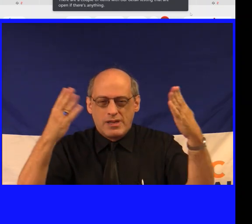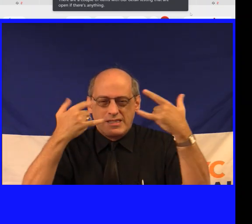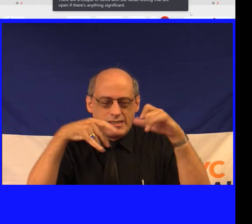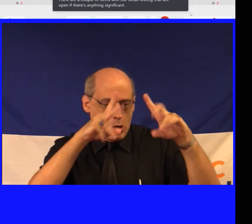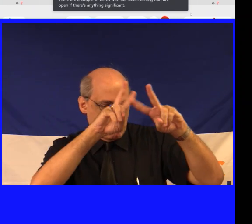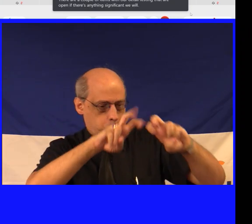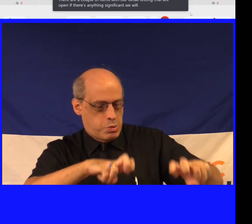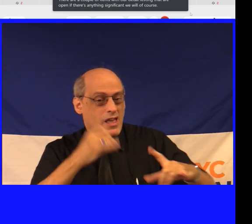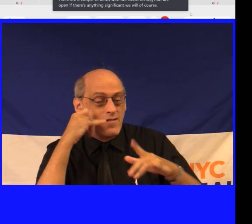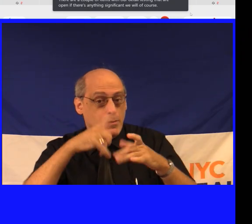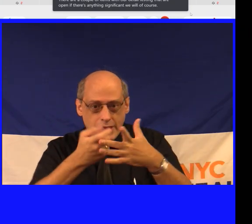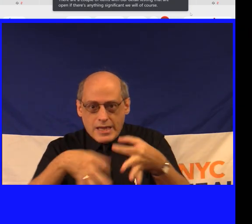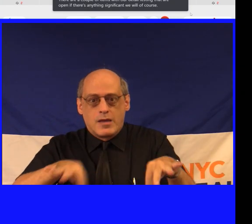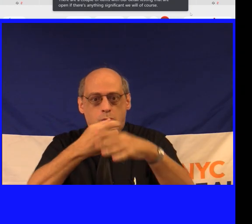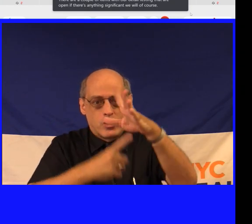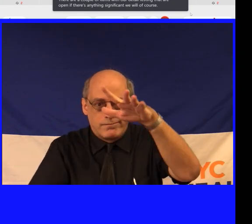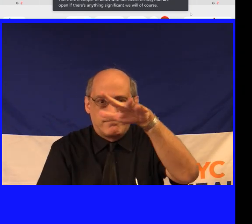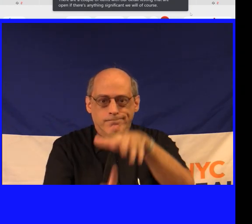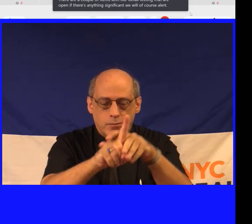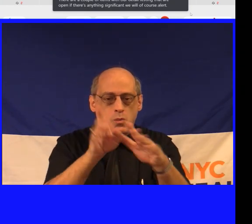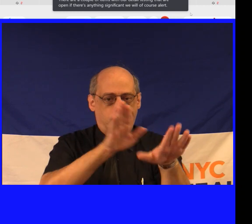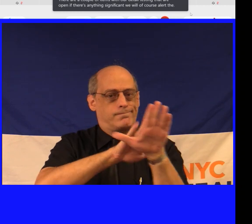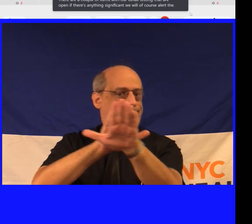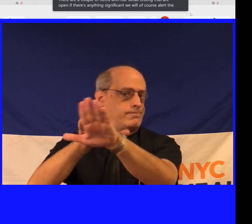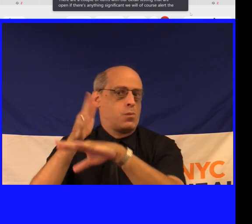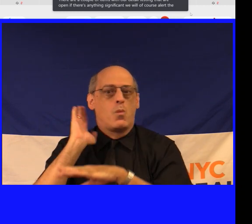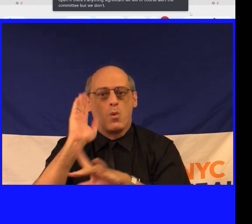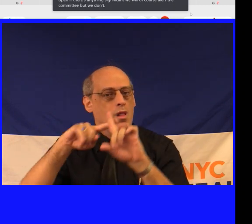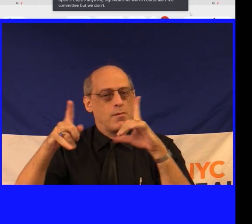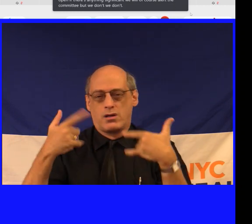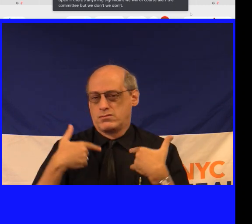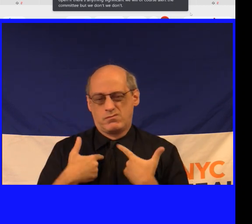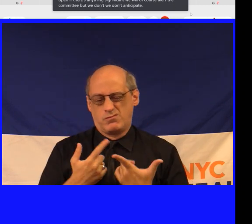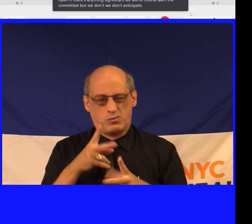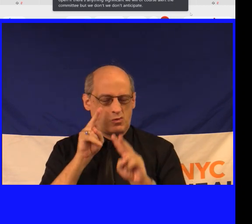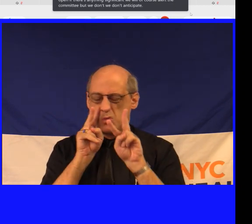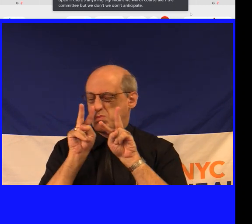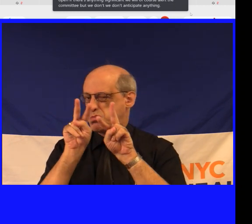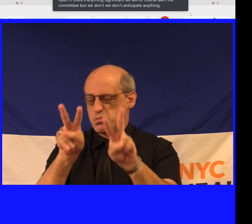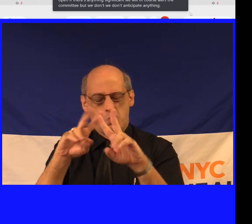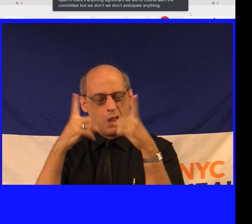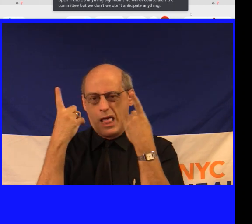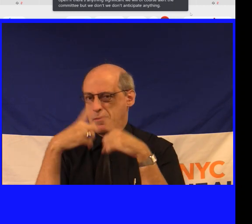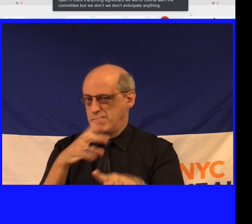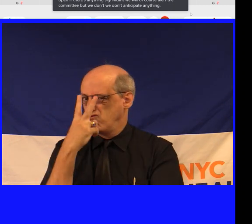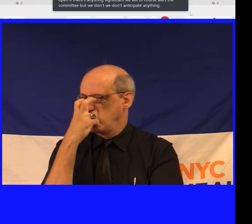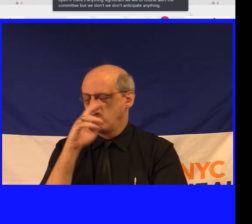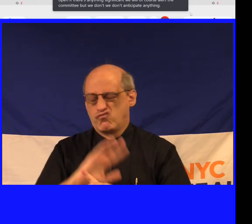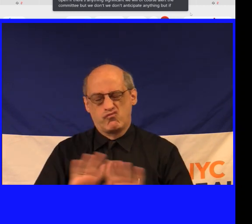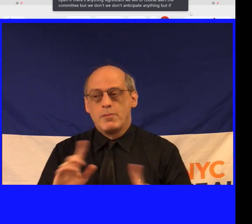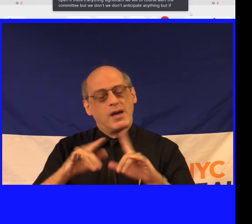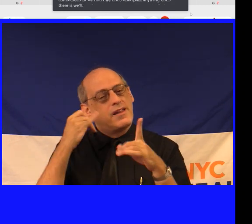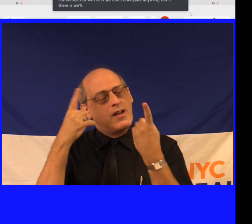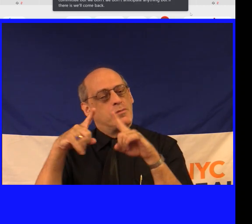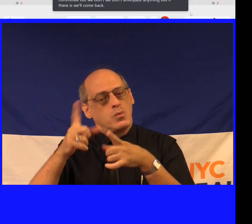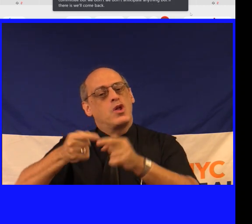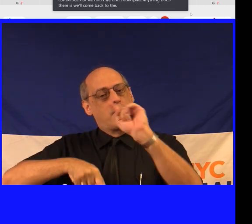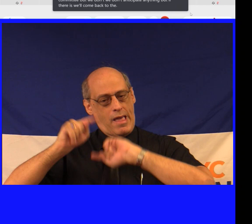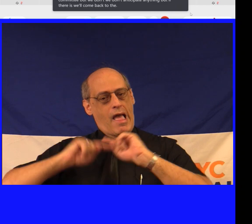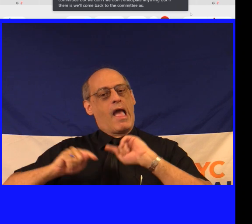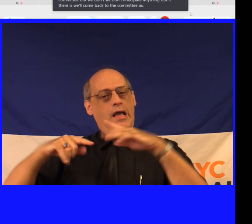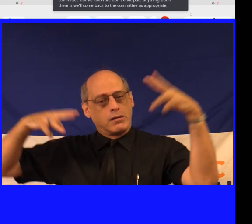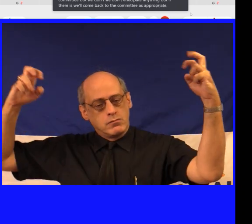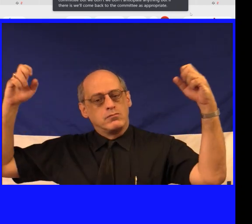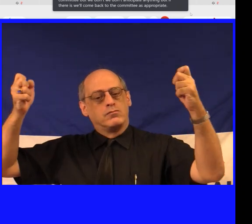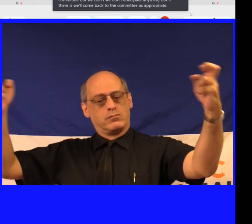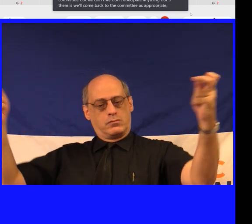we will of course alert the committee, but we don't anticipate anything. But if there is, we'll come back to the committee as